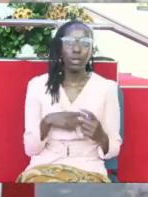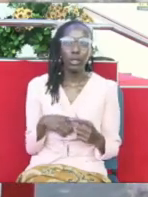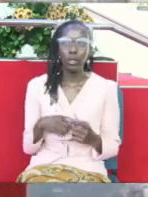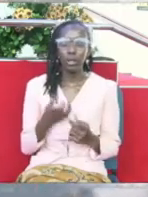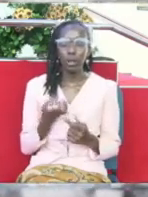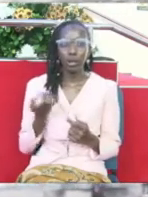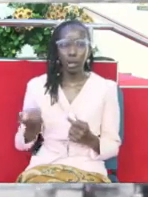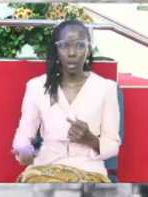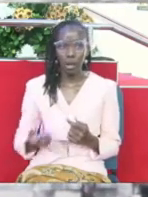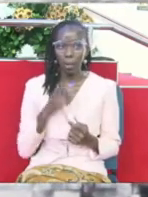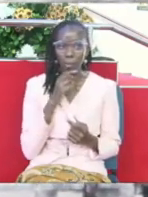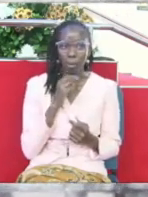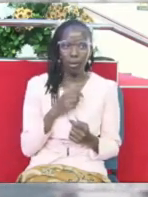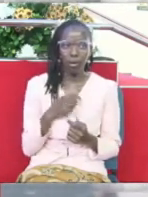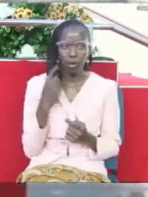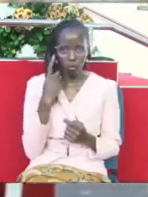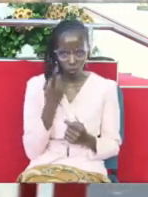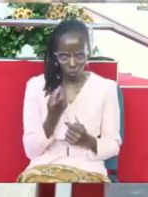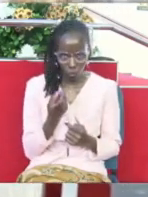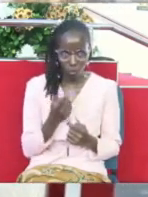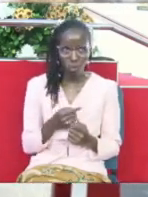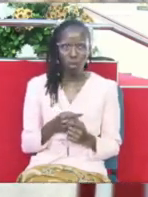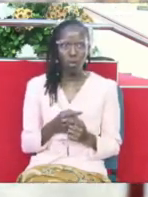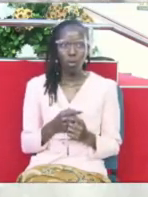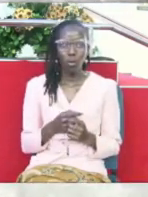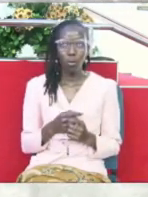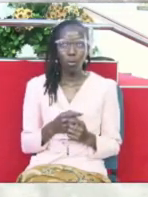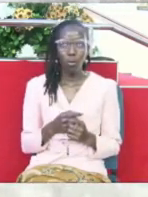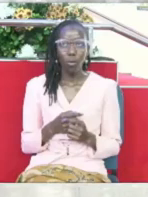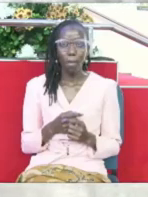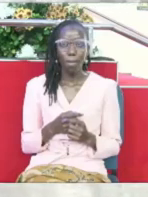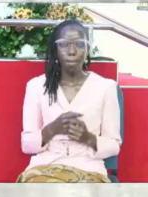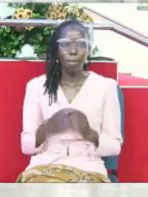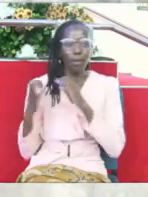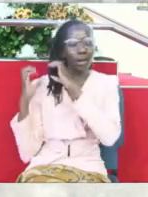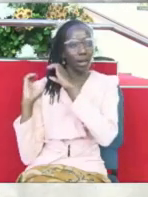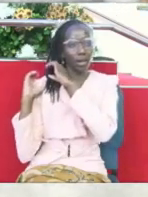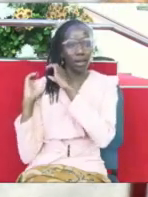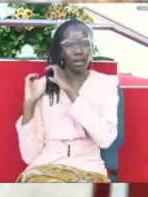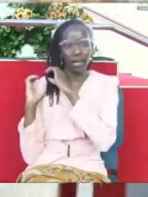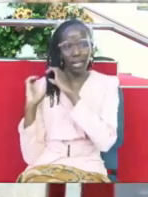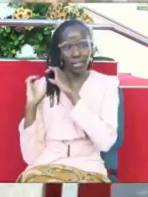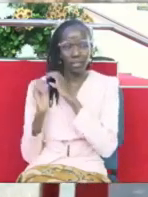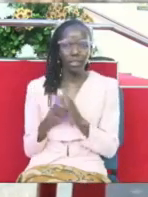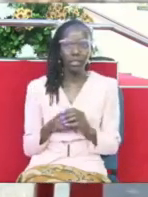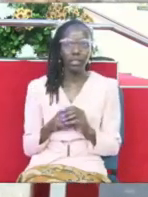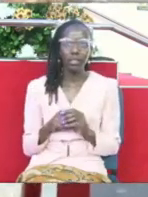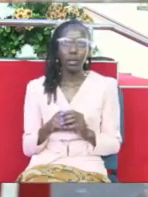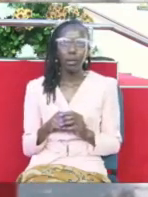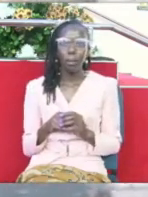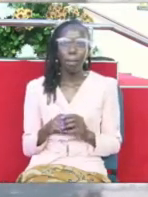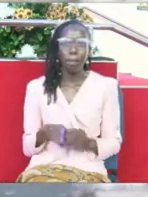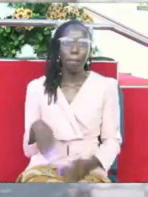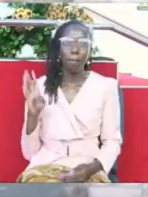Israeli walikuwa. I can see him carrying baskets of bread. Na muona akiwa amebeba vikapu vya mikate. Another basket of fish because that was staple food in Israel.